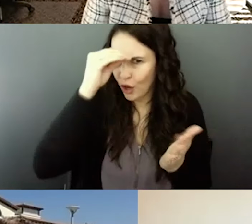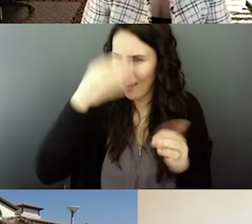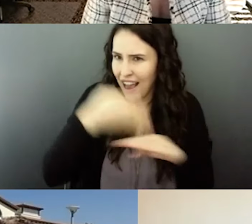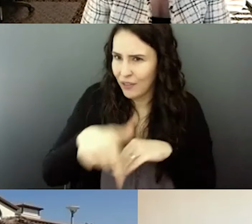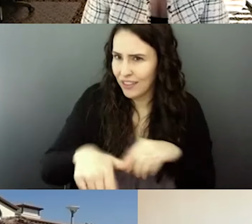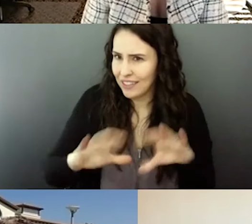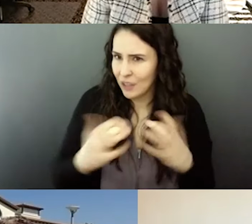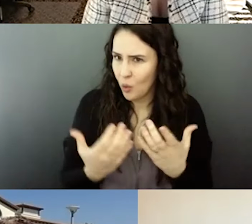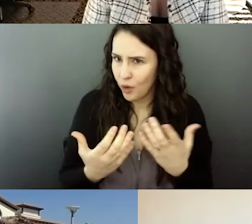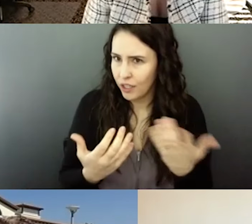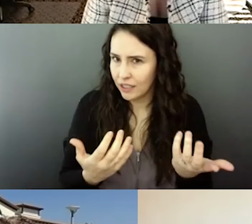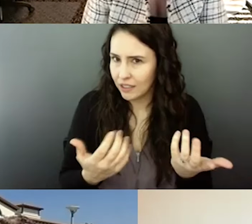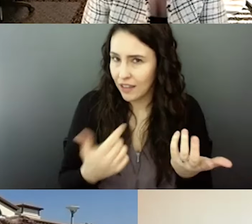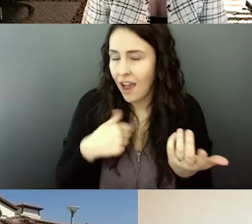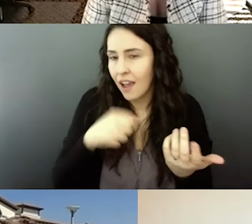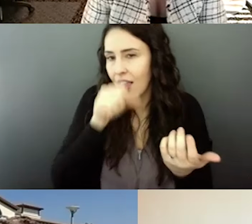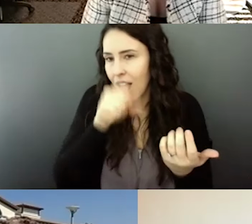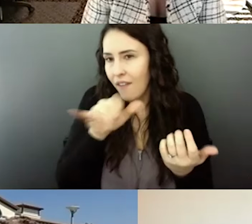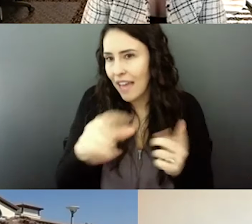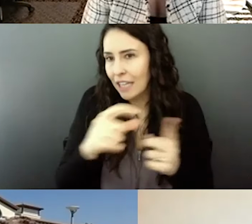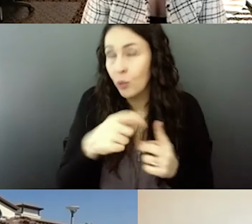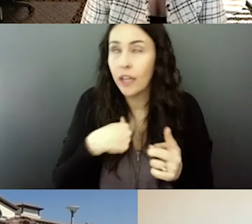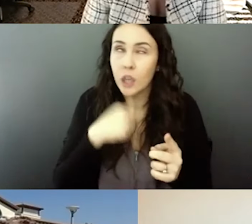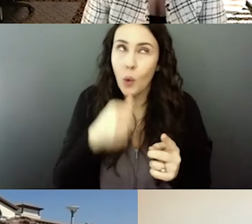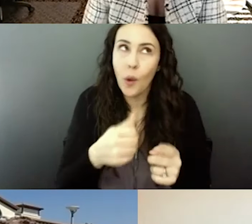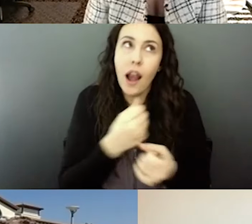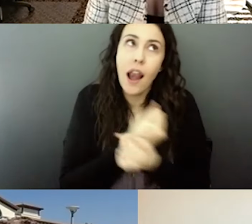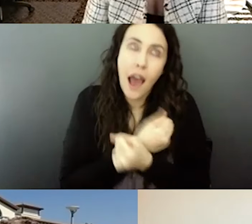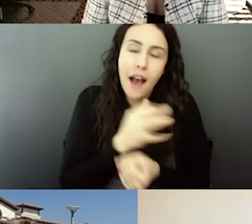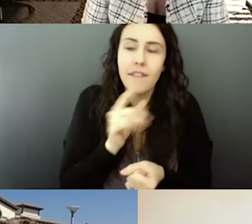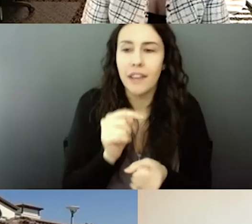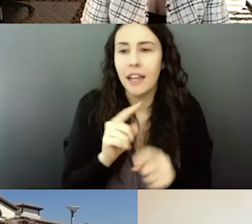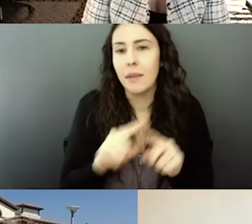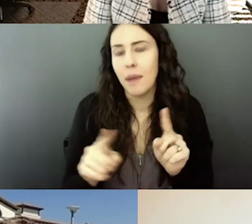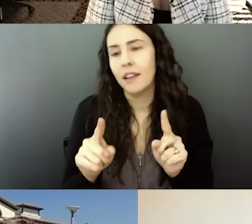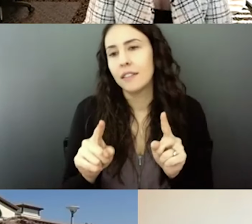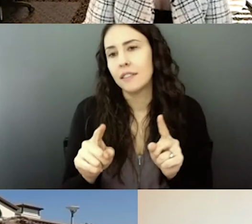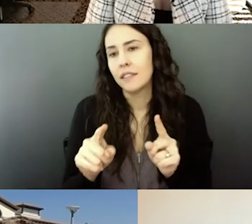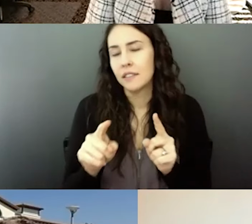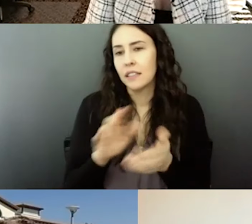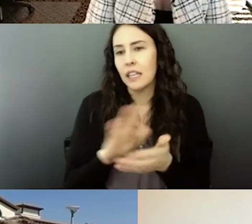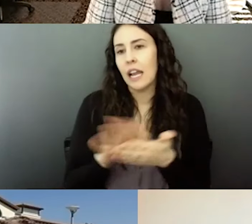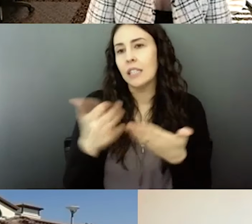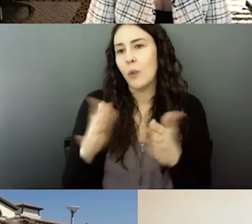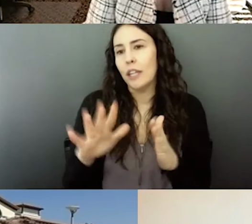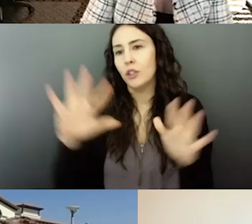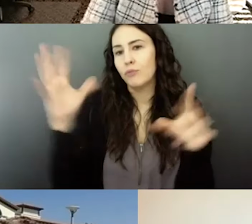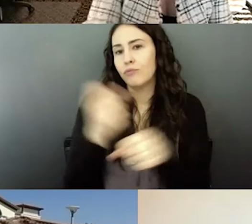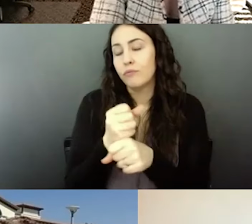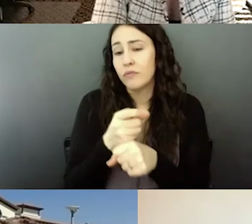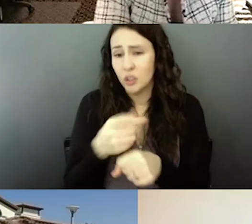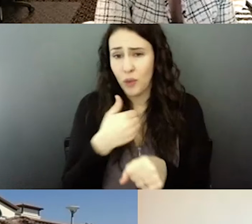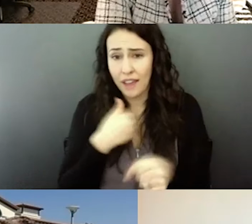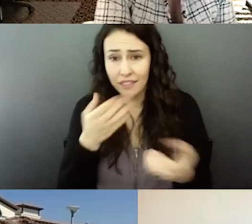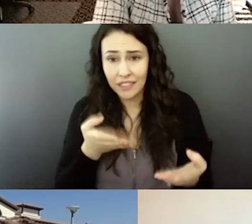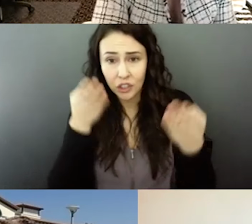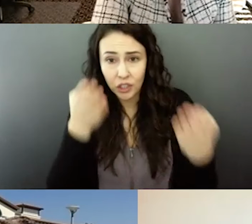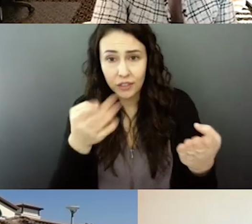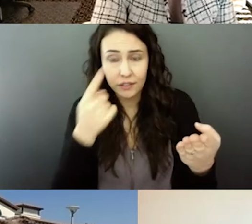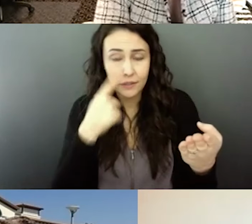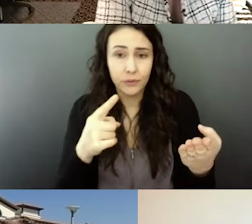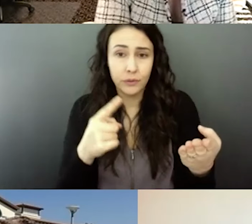term. I mean, I don't love it, but it's a nice way to conceptualize that. Did you have any suggestions for what might be done to